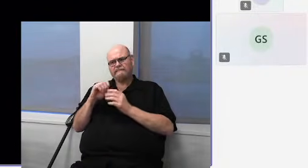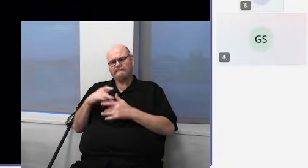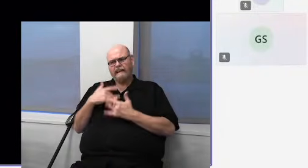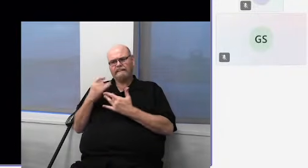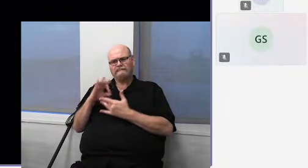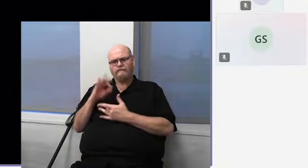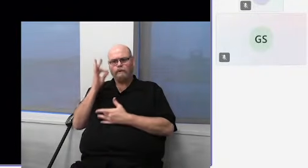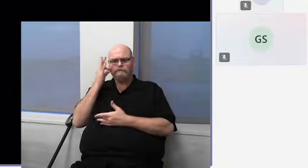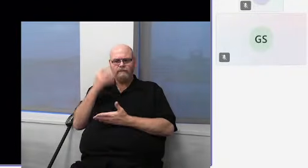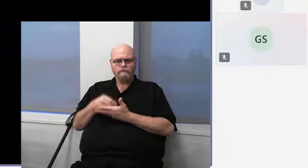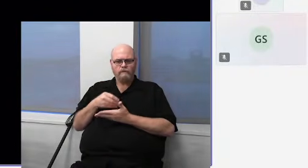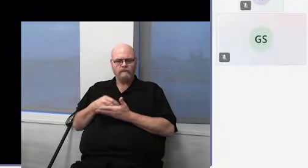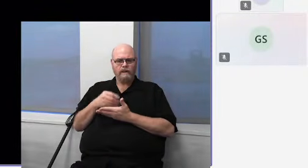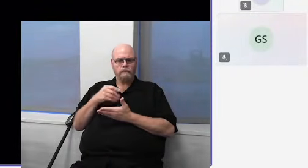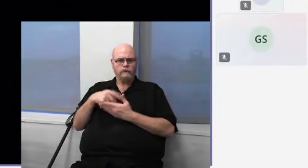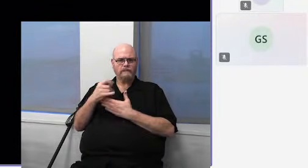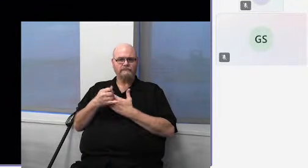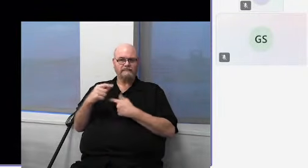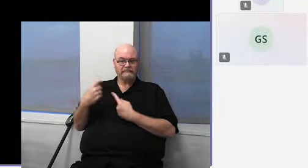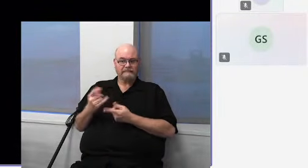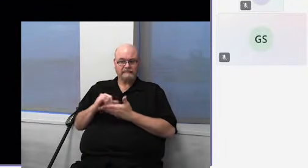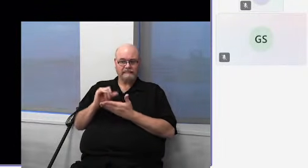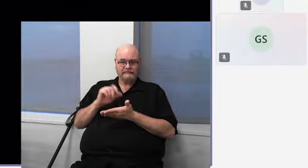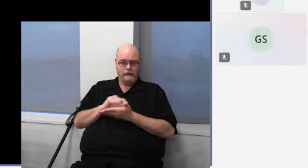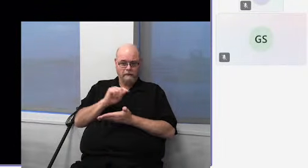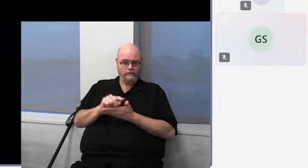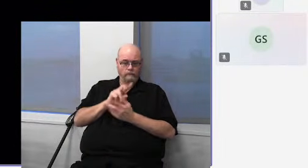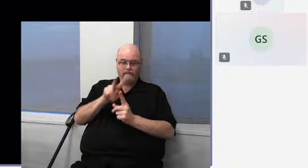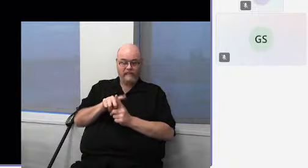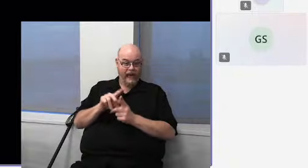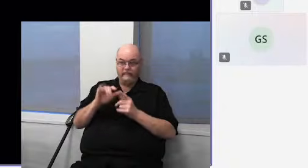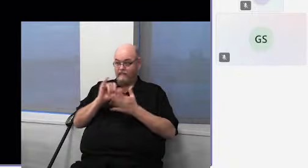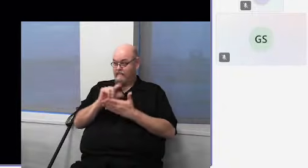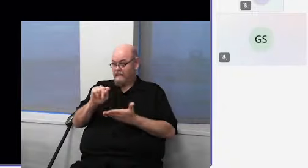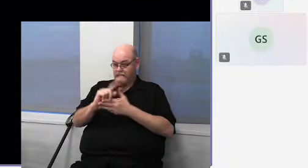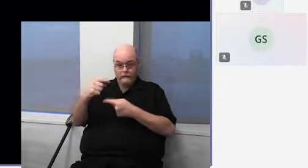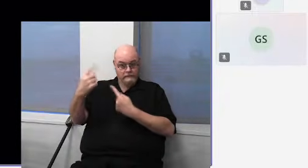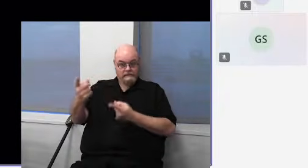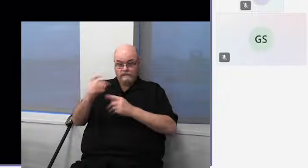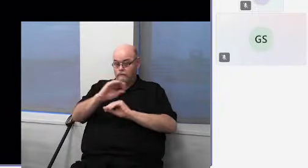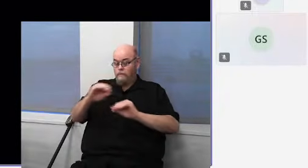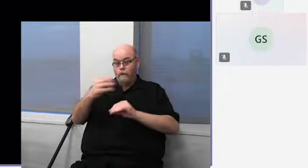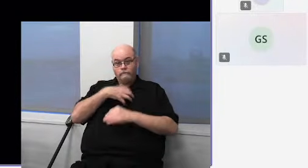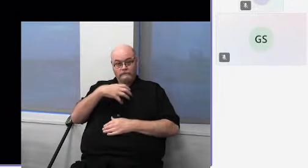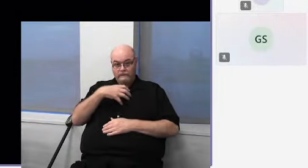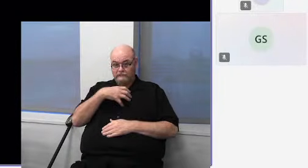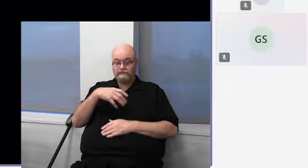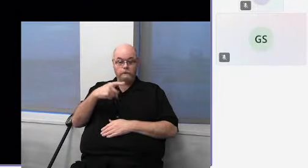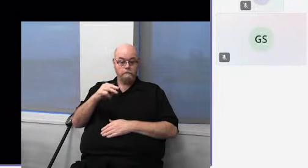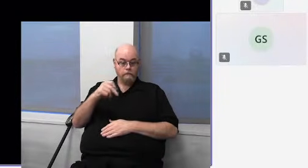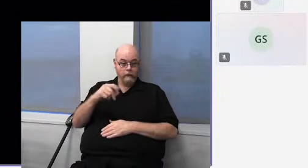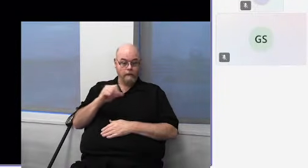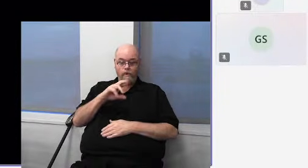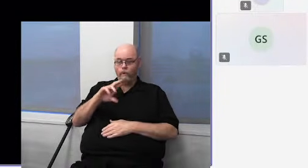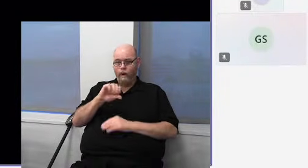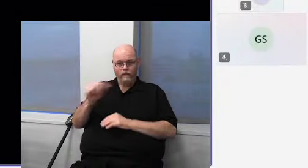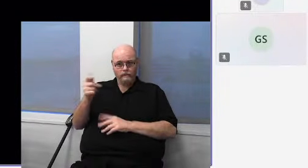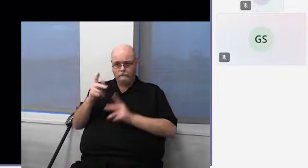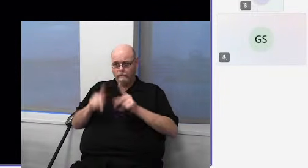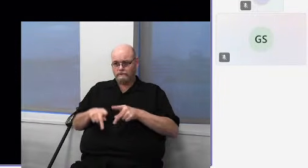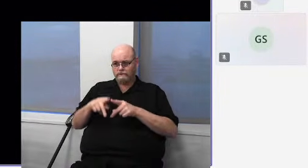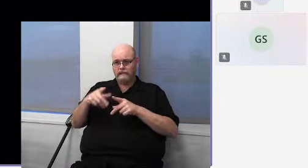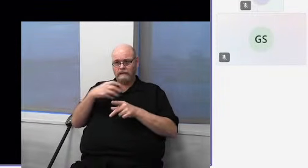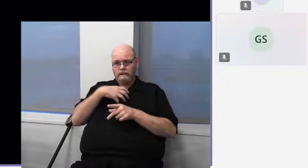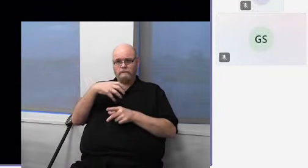federal funded projects at the time of the filing. Since then, no objections have been filed, nor PREPA nor anyone